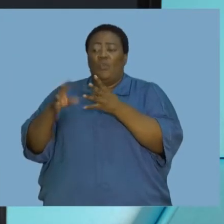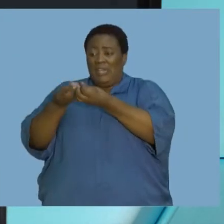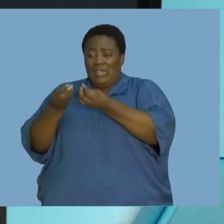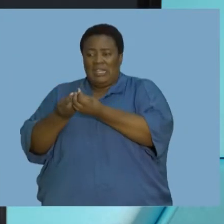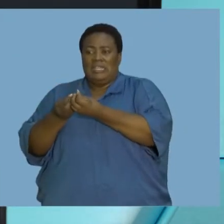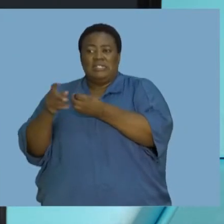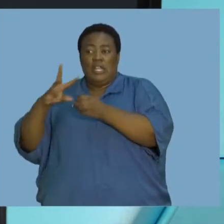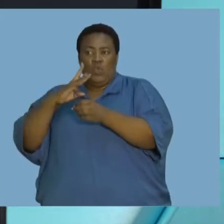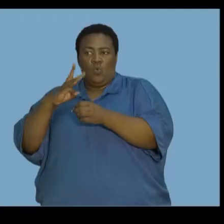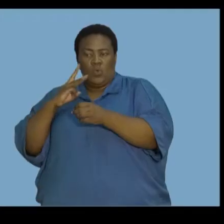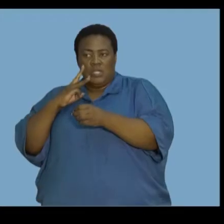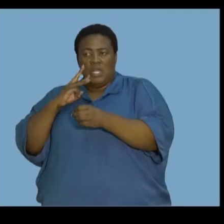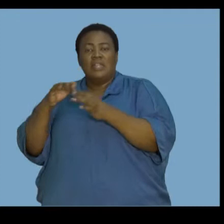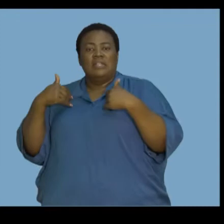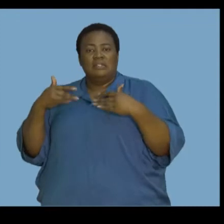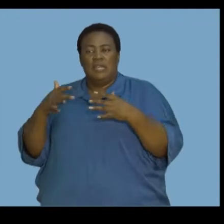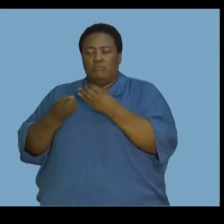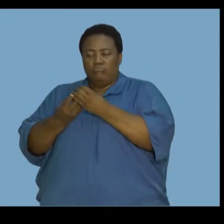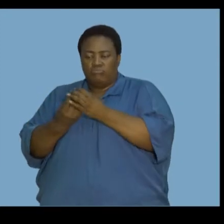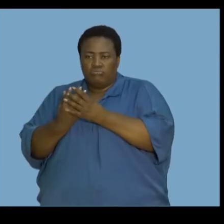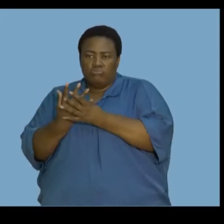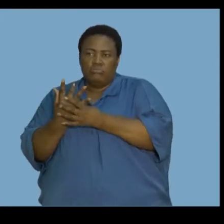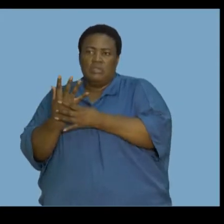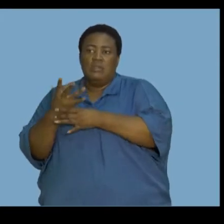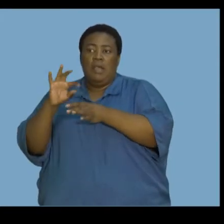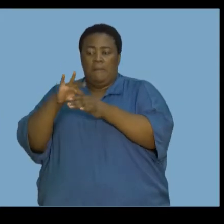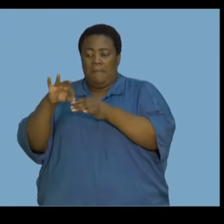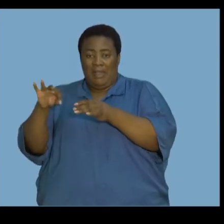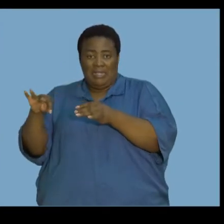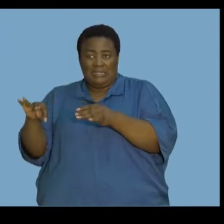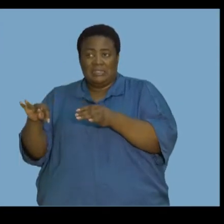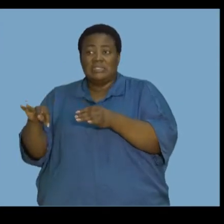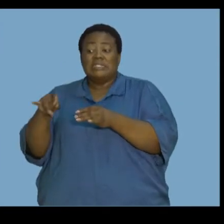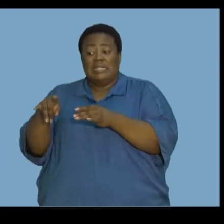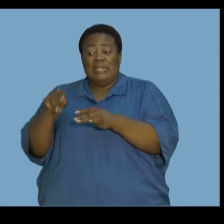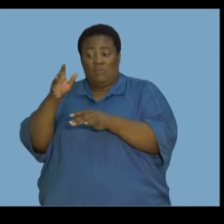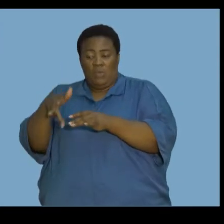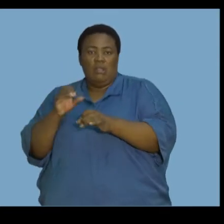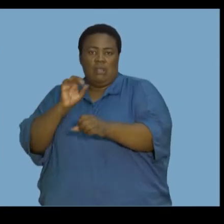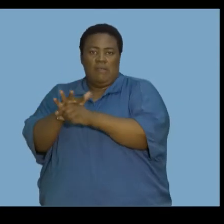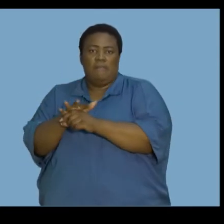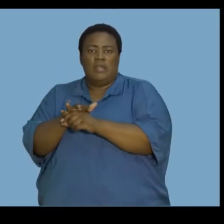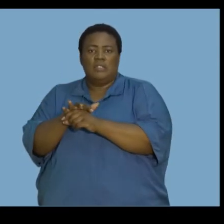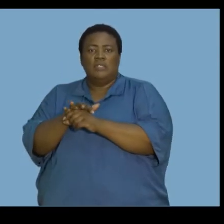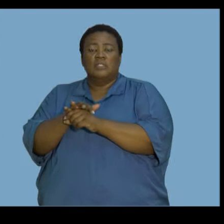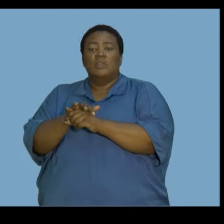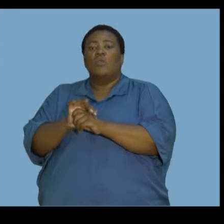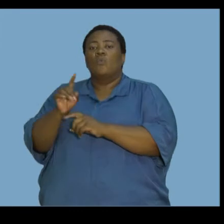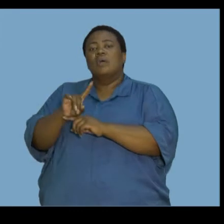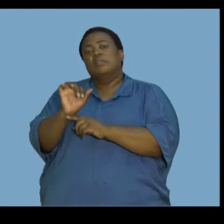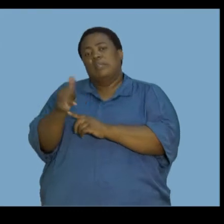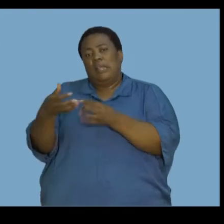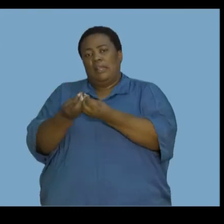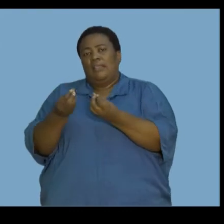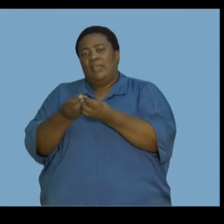bodies that starts to increase the growth of aquatic plants, and this will have an impact now on other